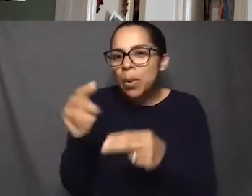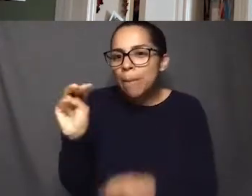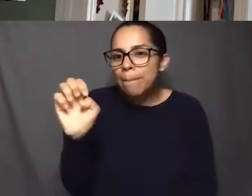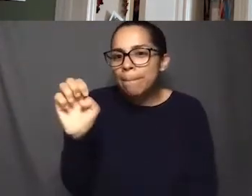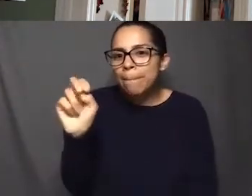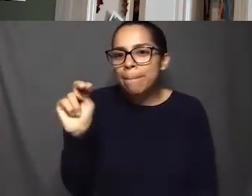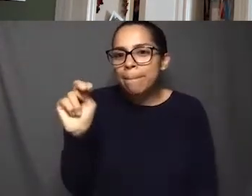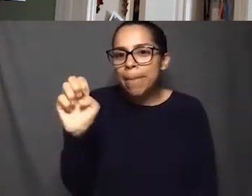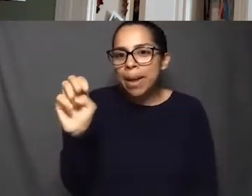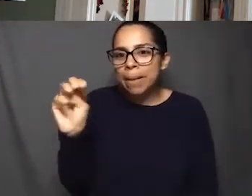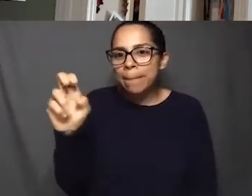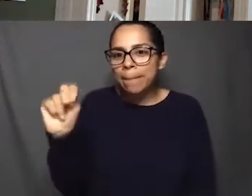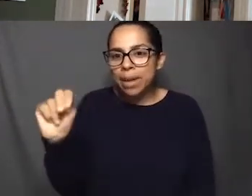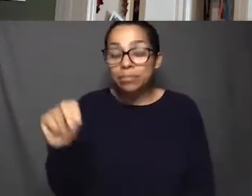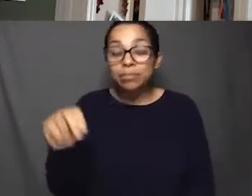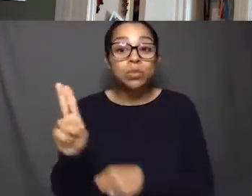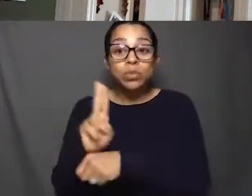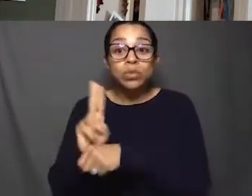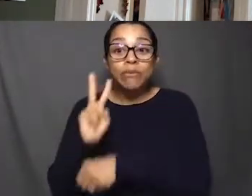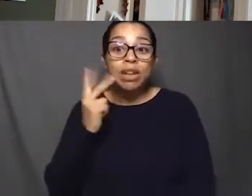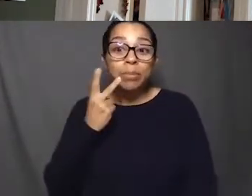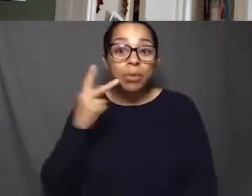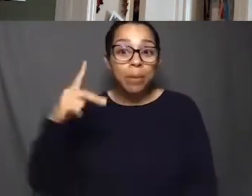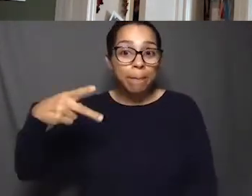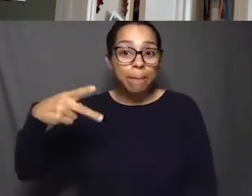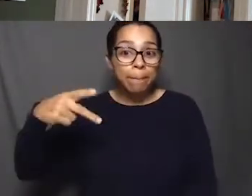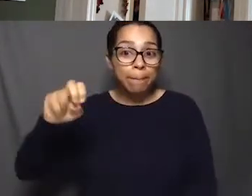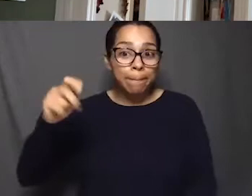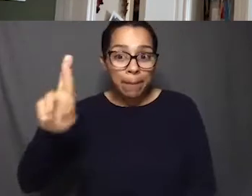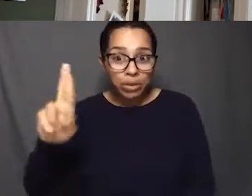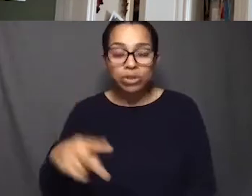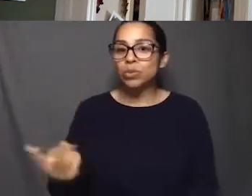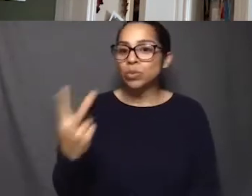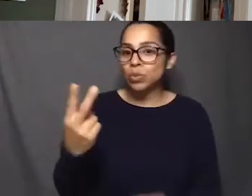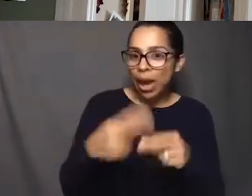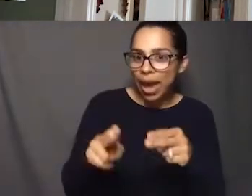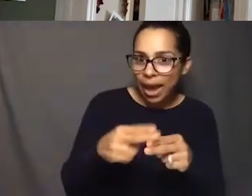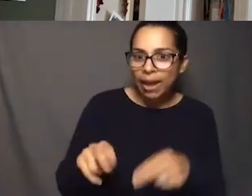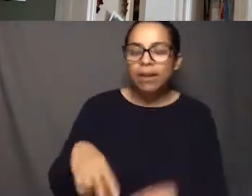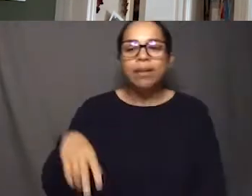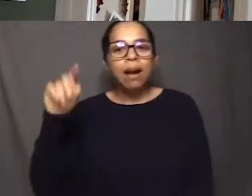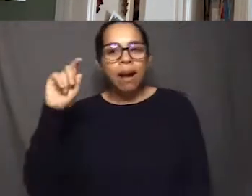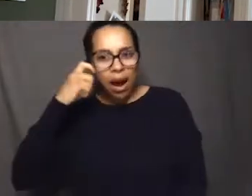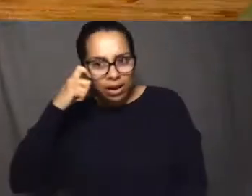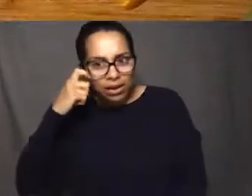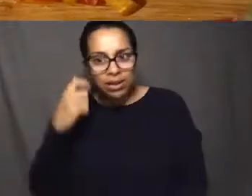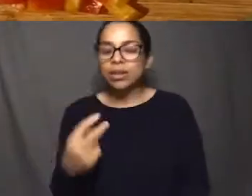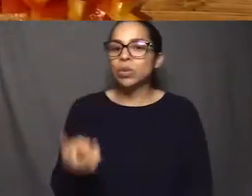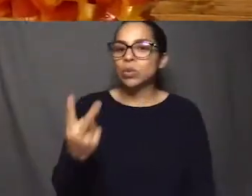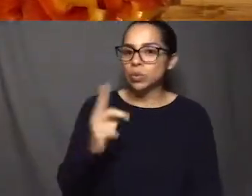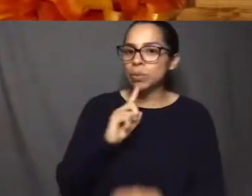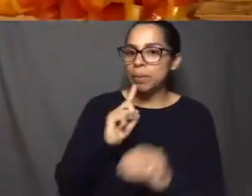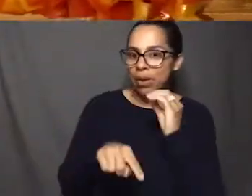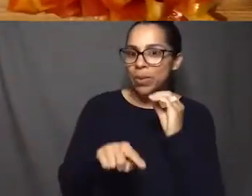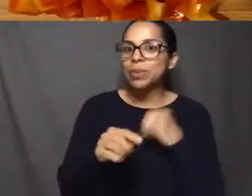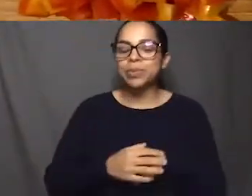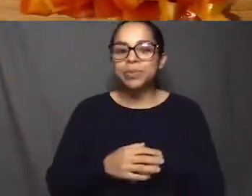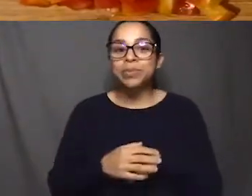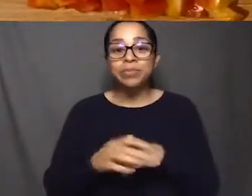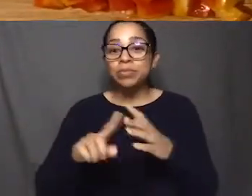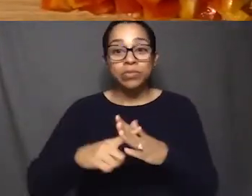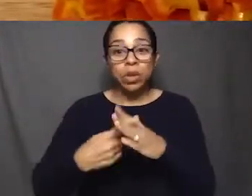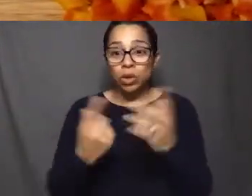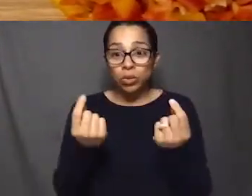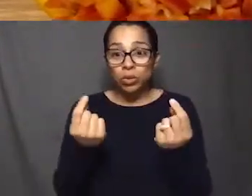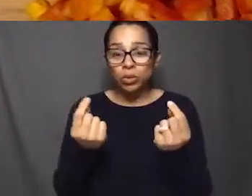pepper, 2 eggs, some onion, and 2 tomatoes. We're going to